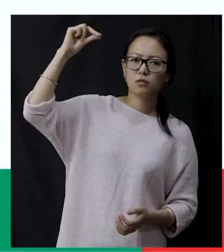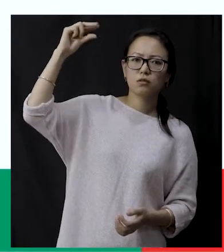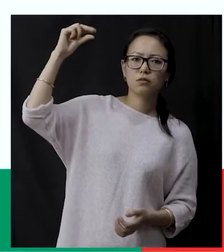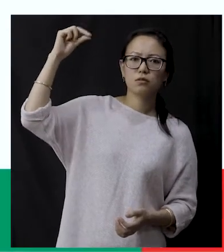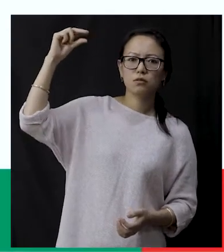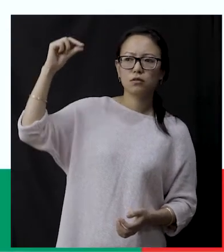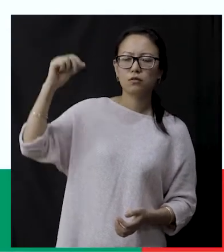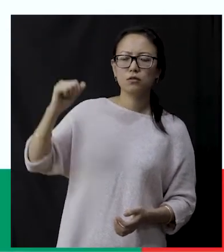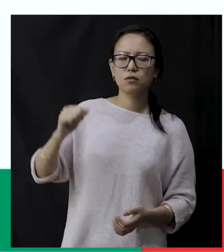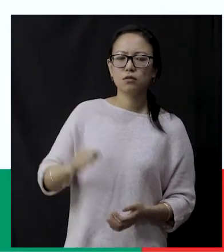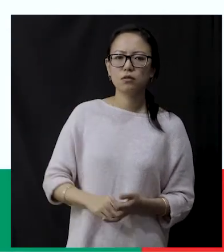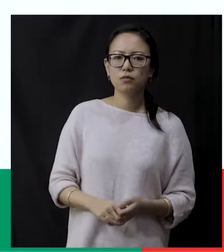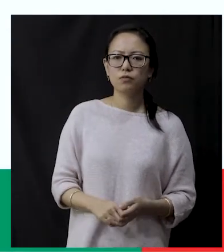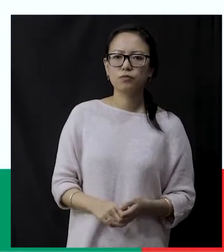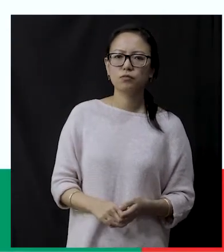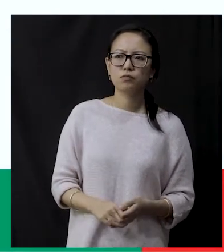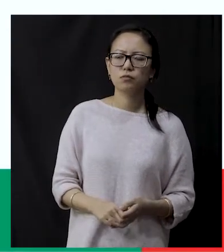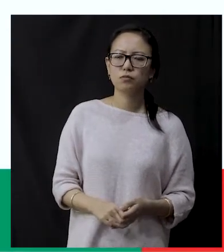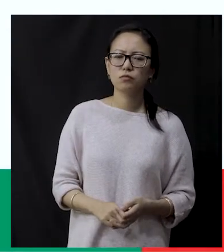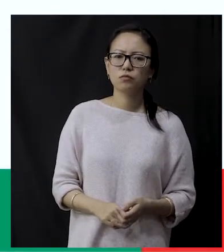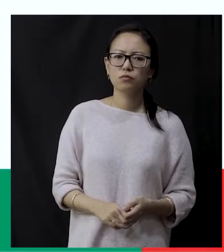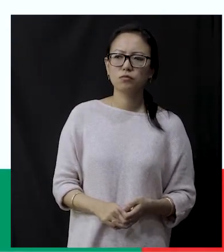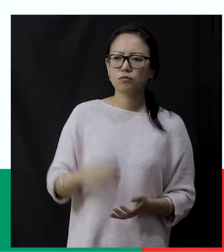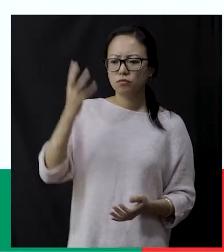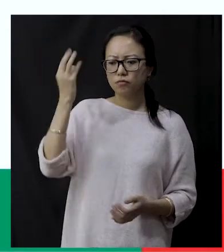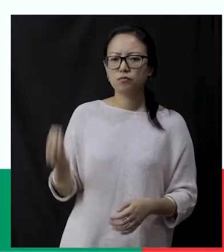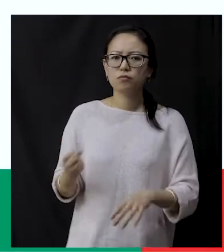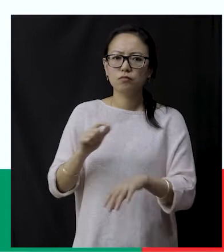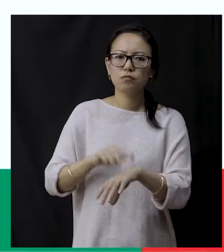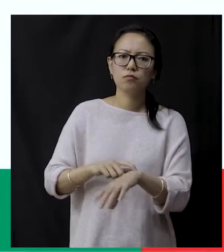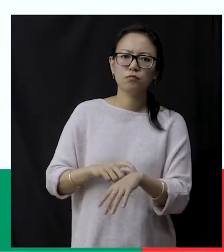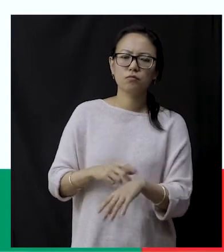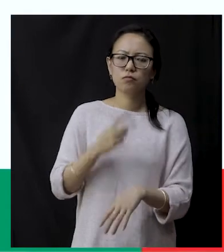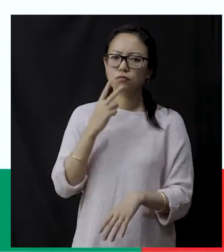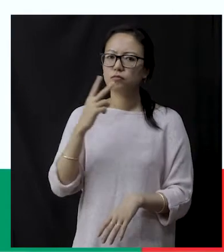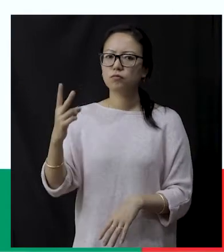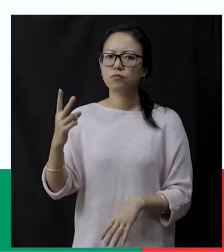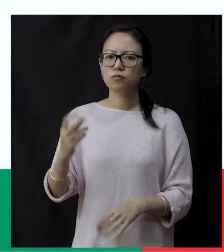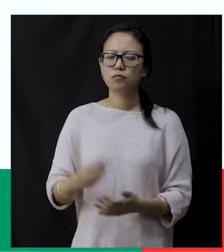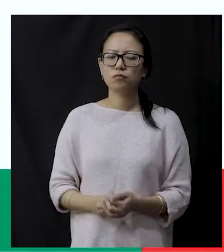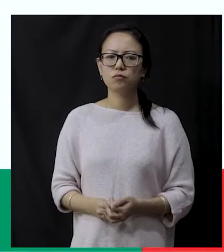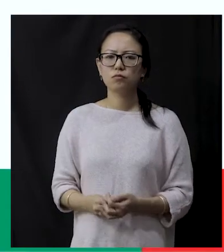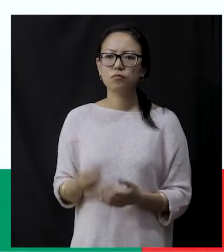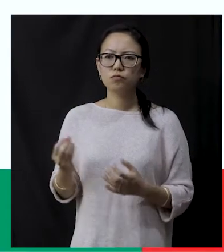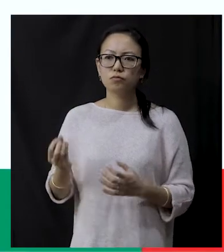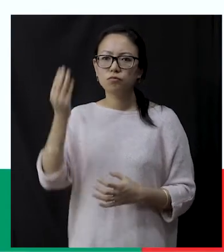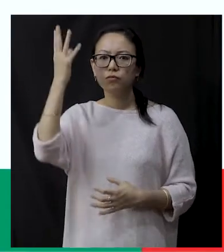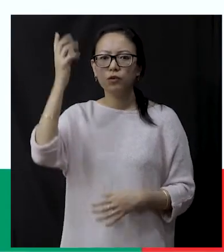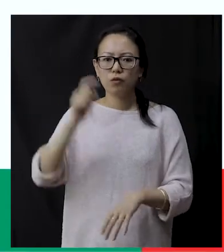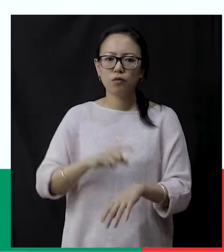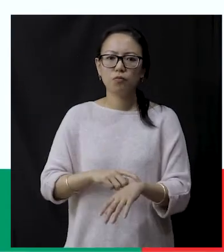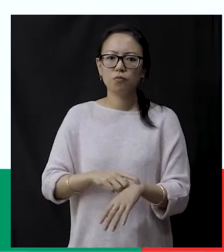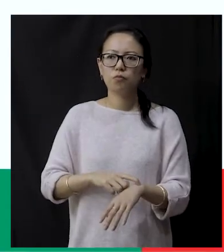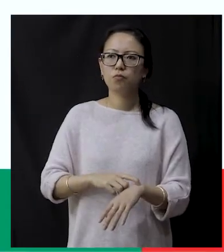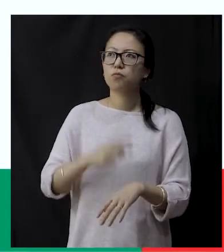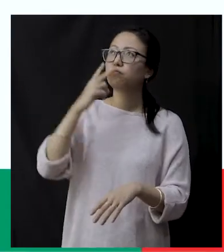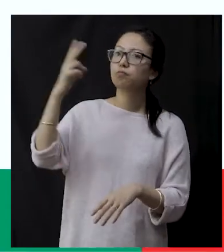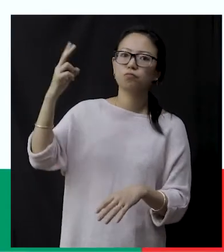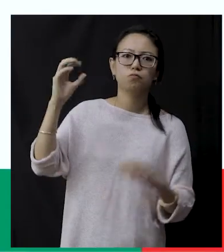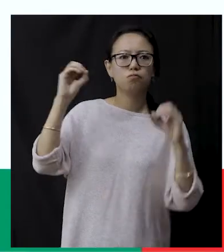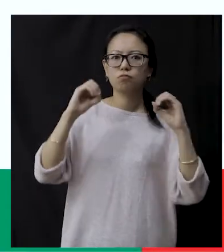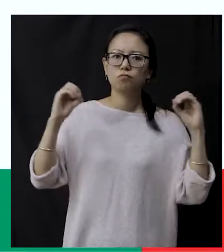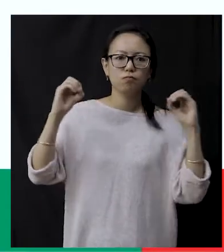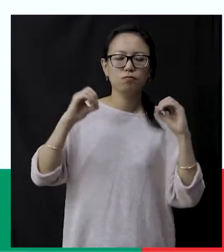stars we can see at night. And in daytime, we do not see these stars, right?